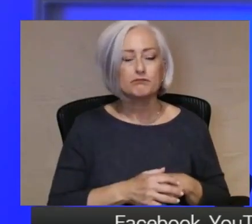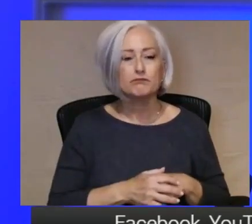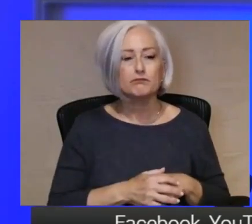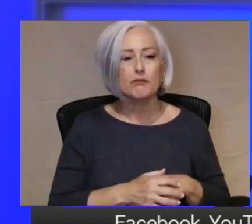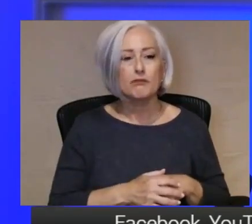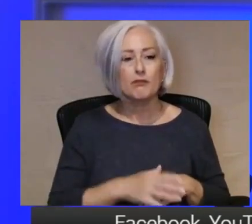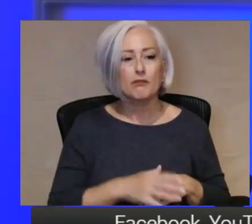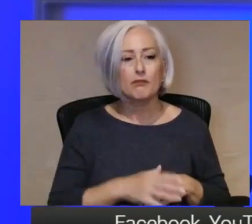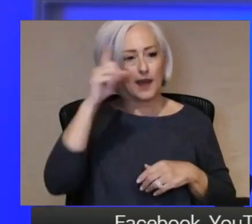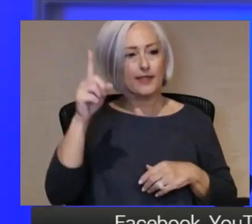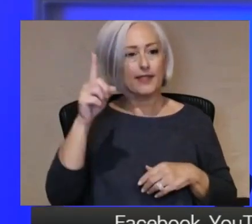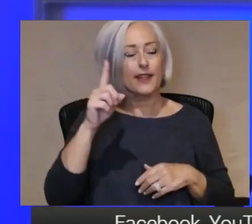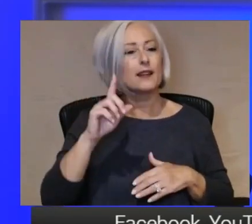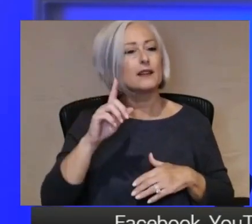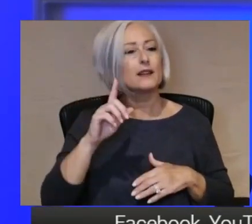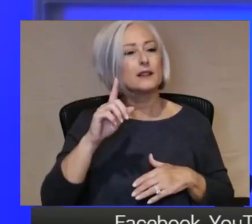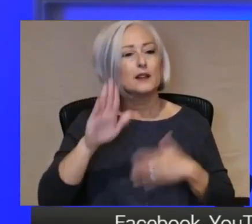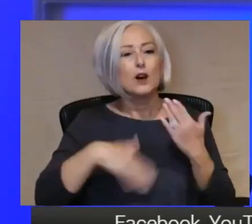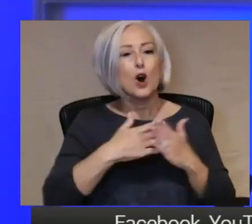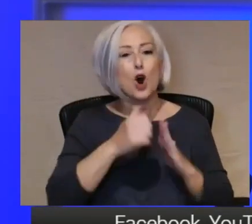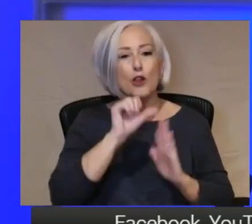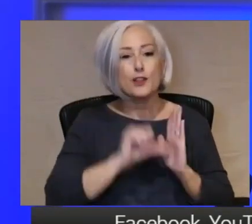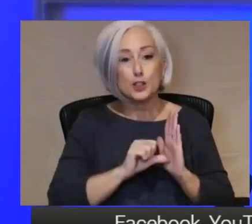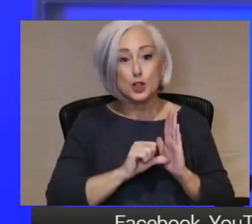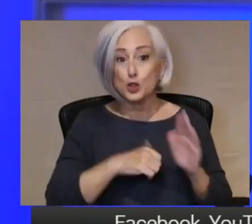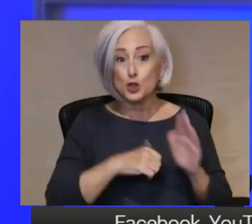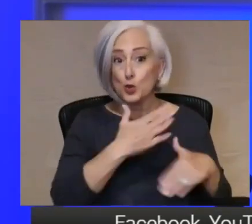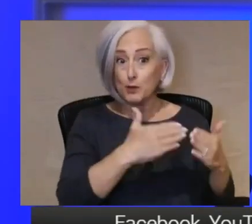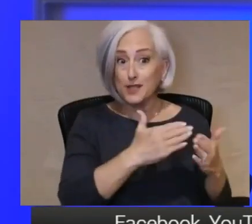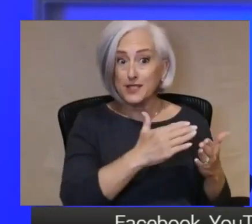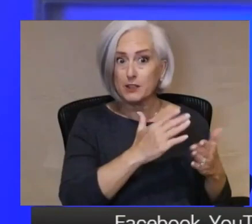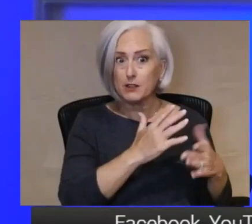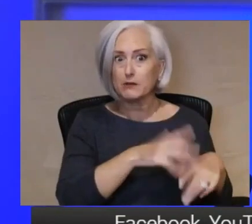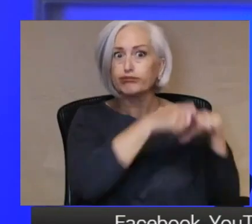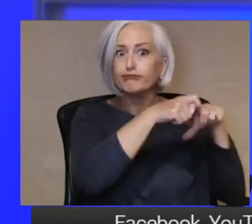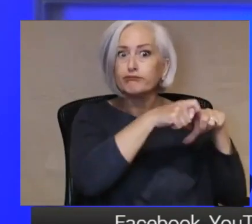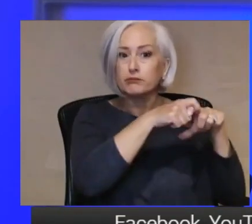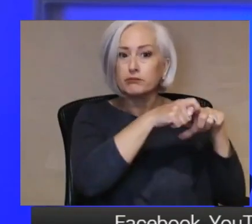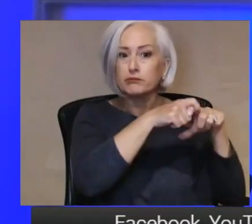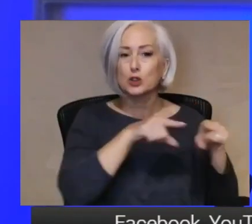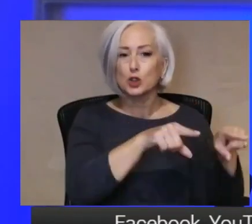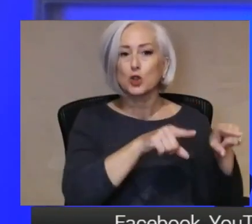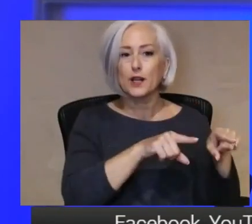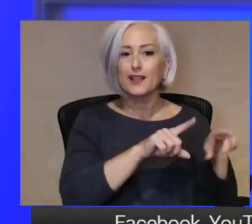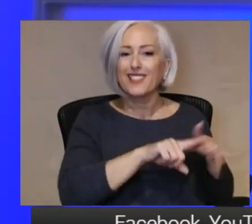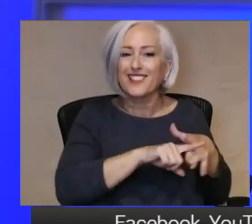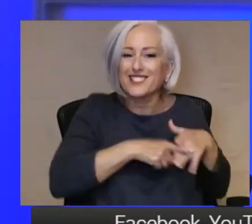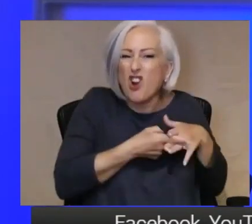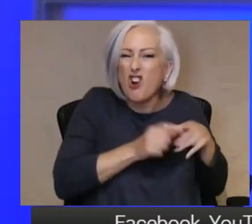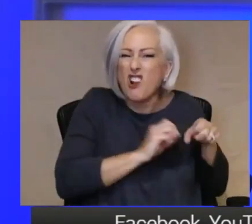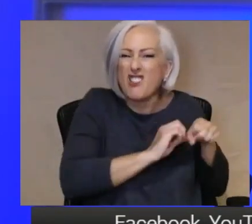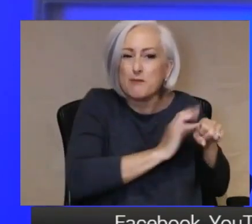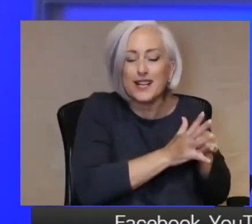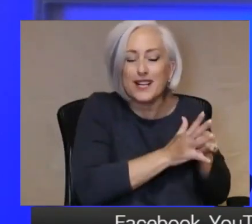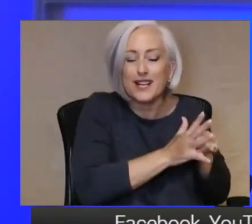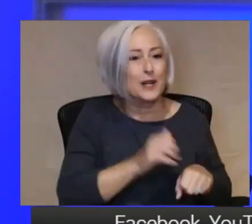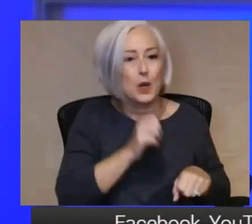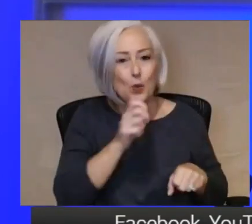down all of our surgeries and procedures at the beginning of the pandemic. That was bad. And I don't think we're going to do that again. Oh, God, no. But I think, you know,